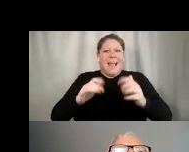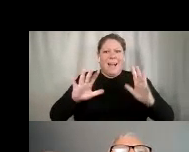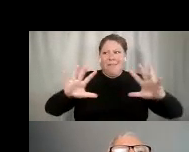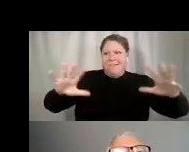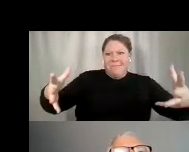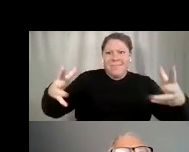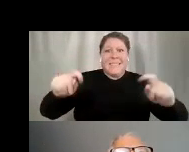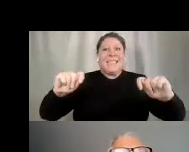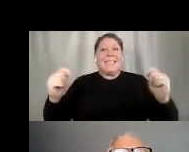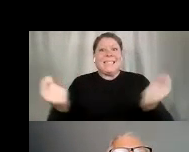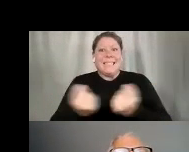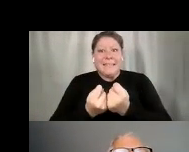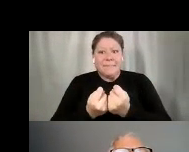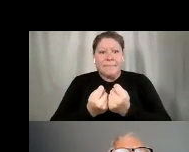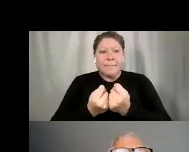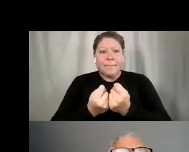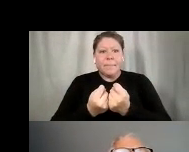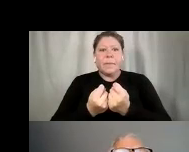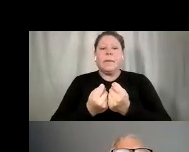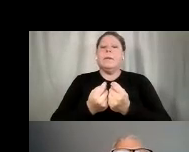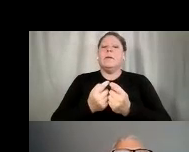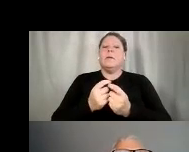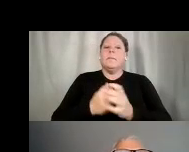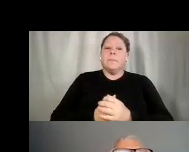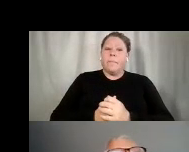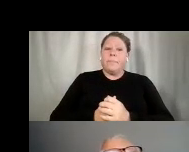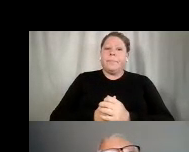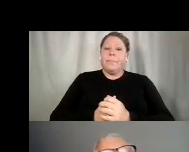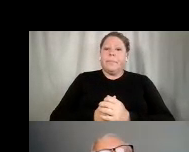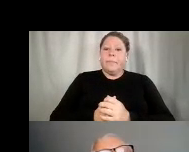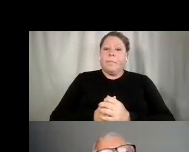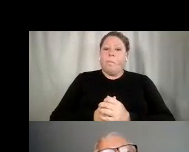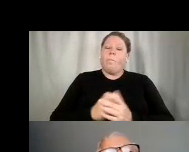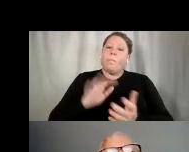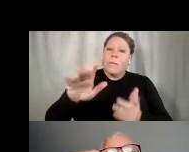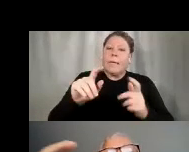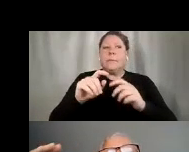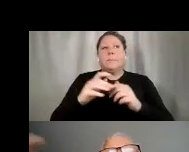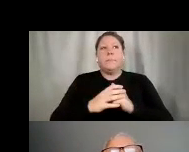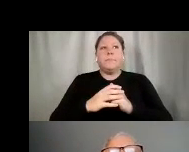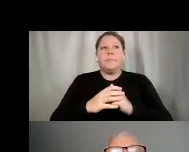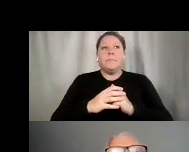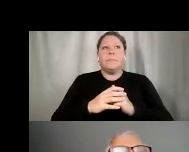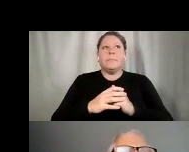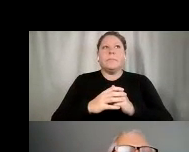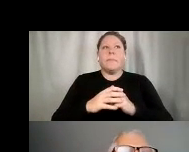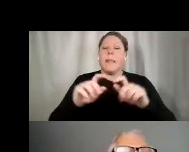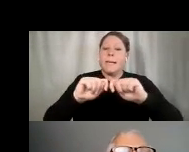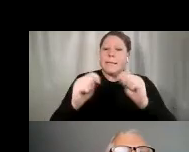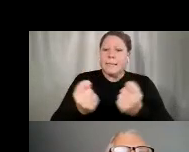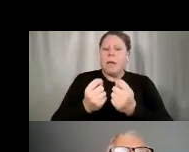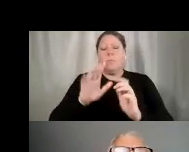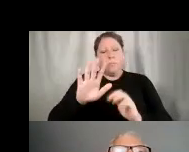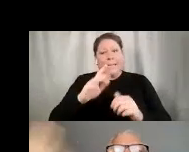there? Now, the thing about teams is that, well, actually, it's easier to manage our own